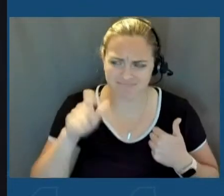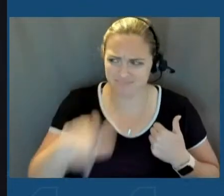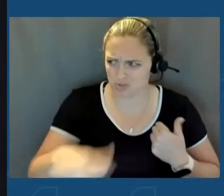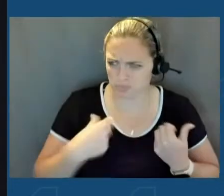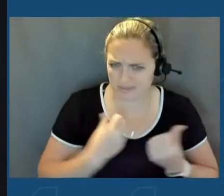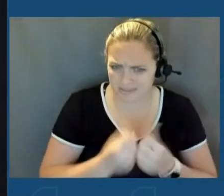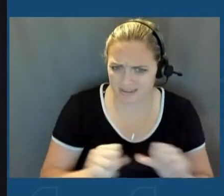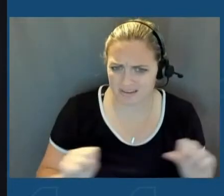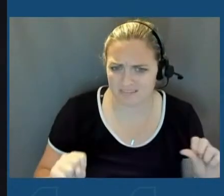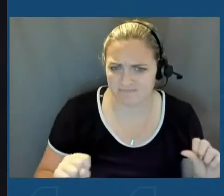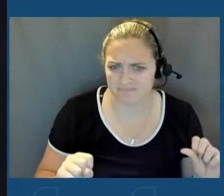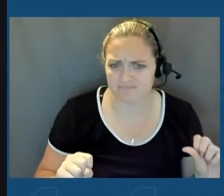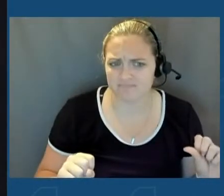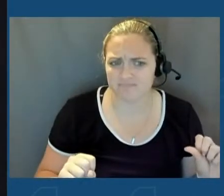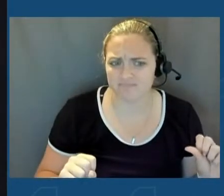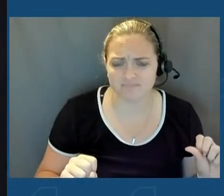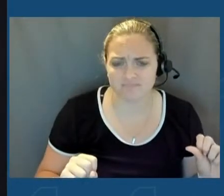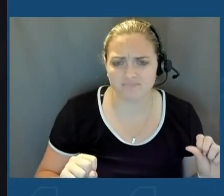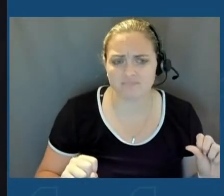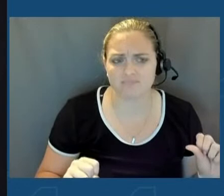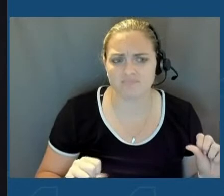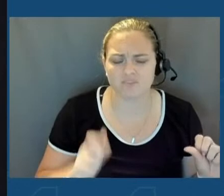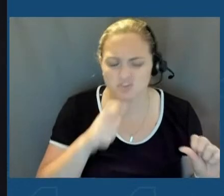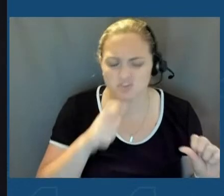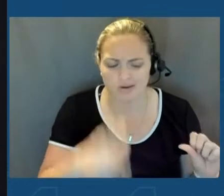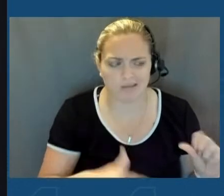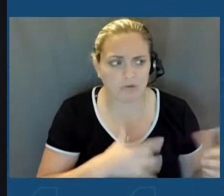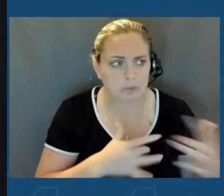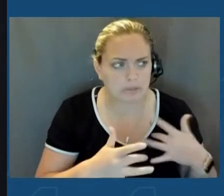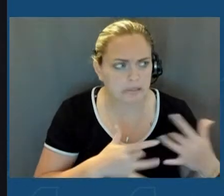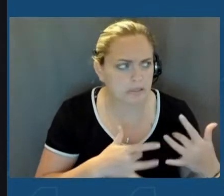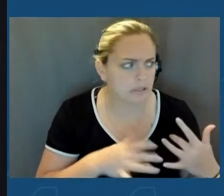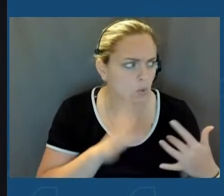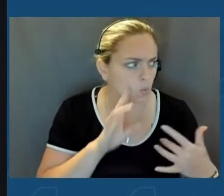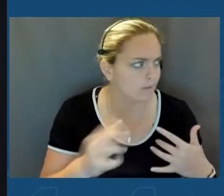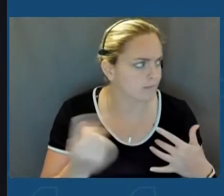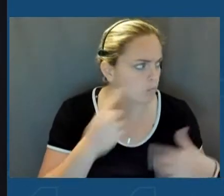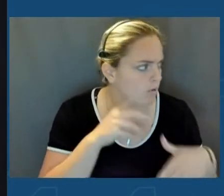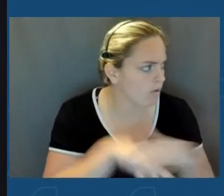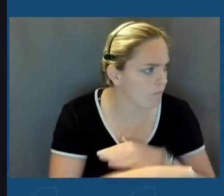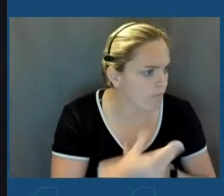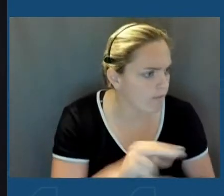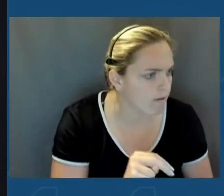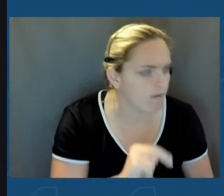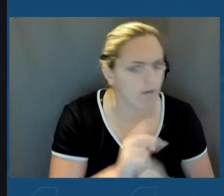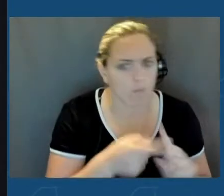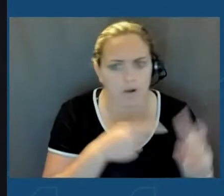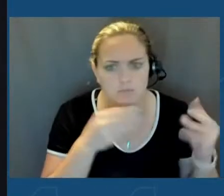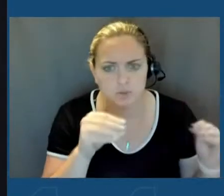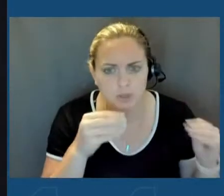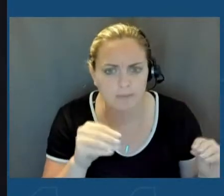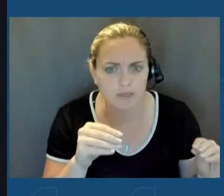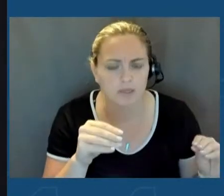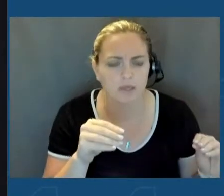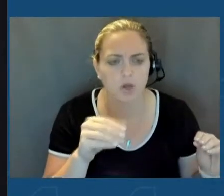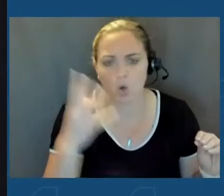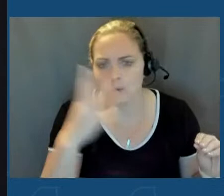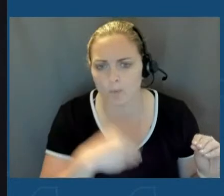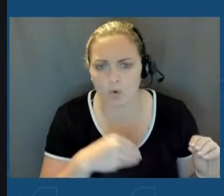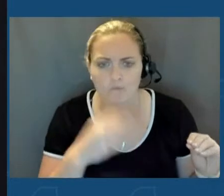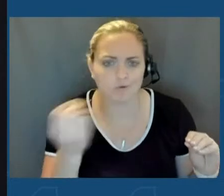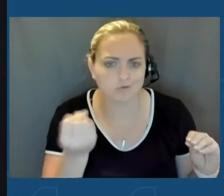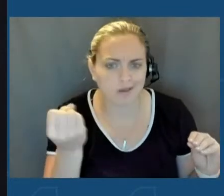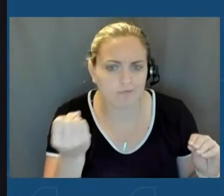They should not have to worry about getting gunned down while shopping on a beautiful